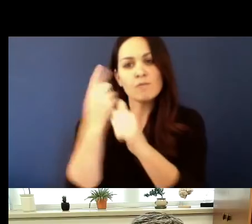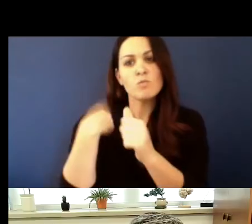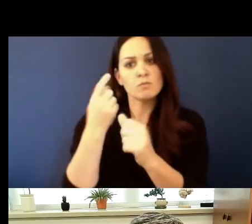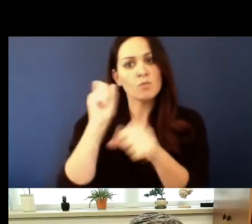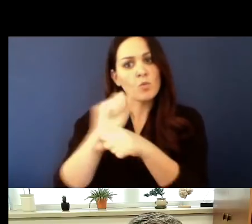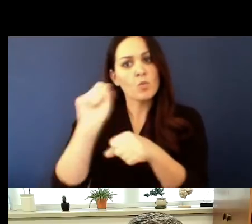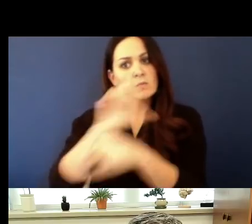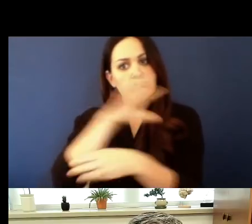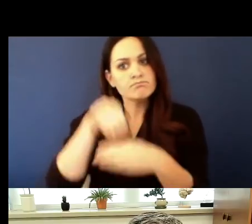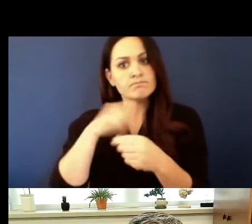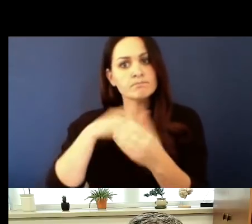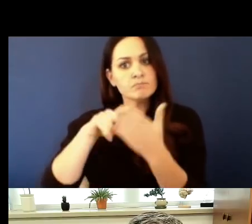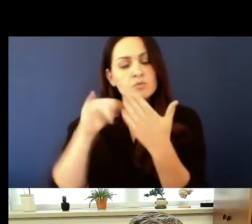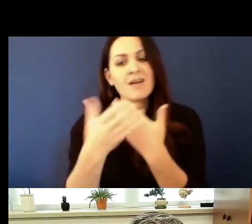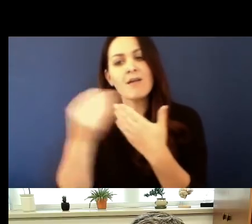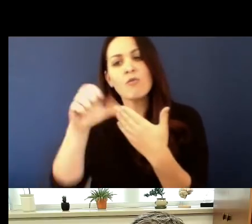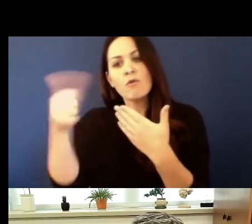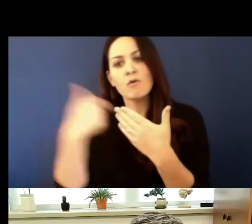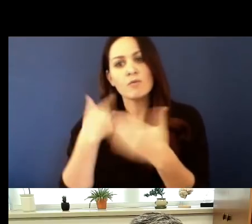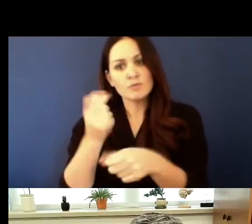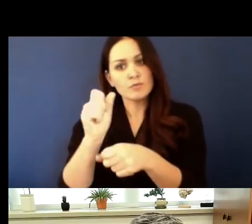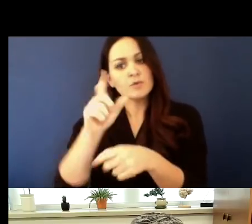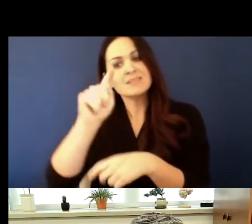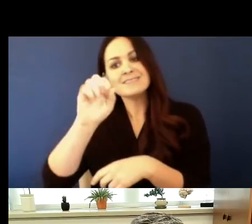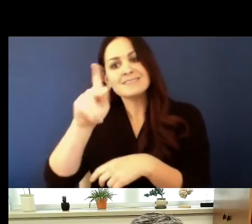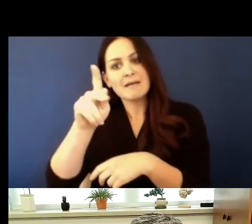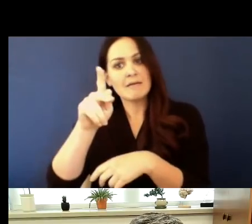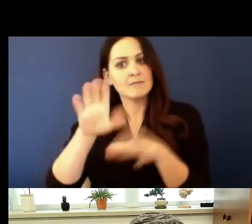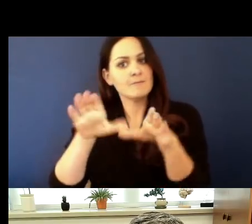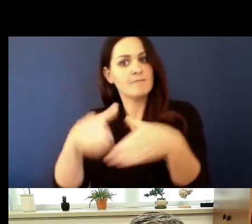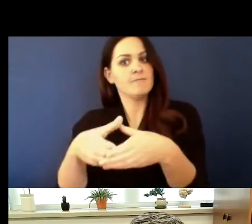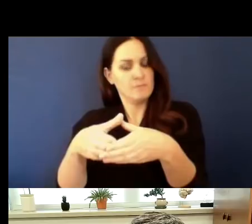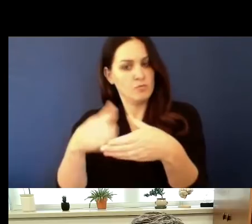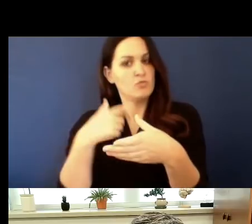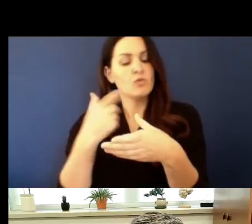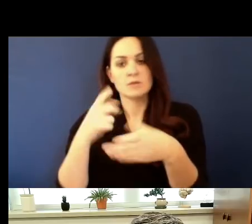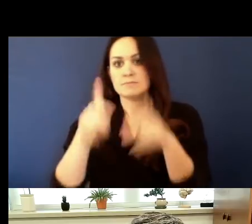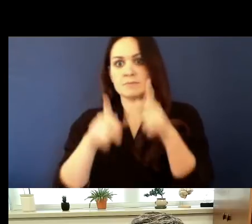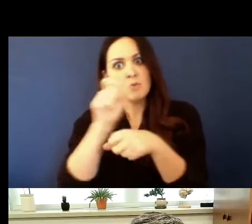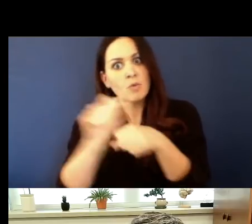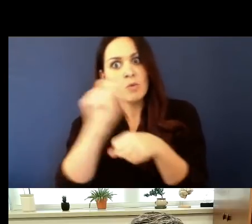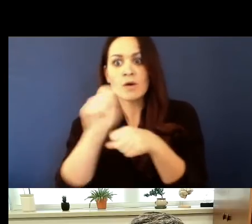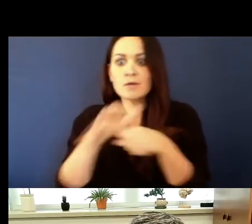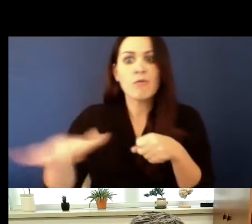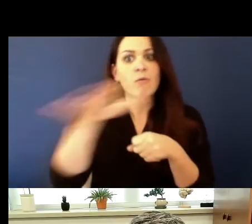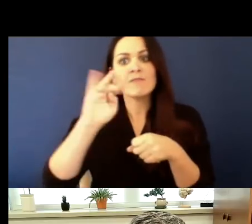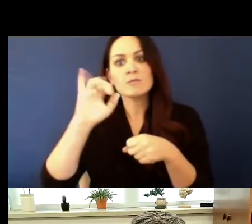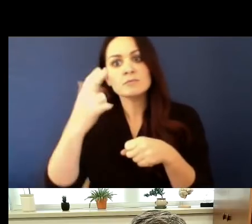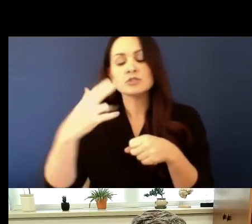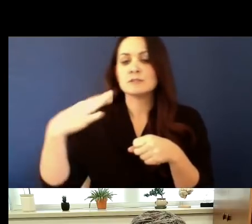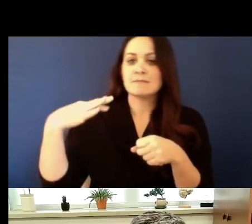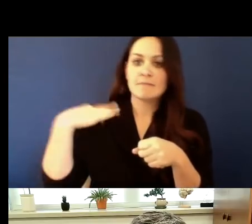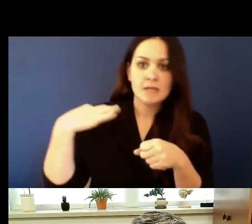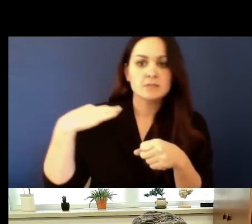the rest of the task force members from across Michigan Medicine for the great work they did, spending lots of volunteer hours in this important